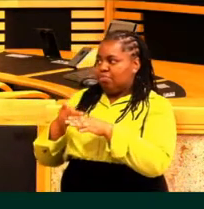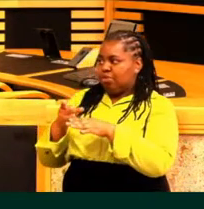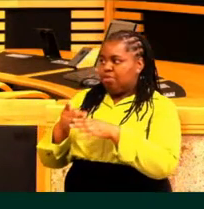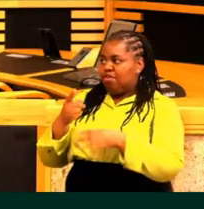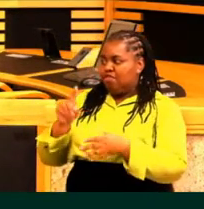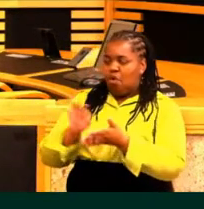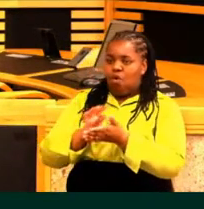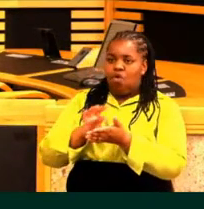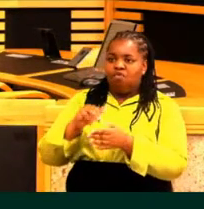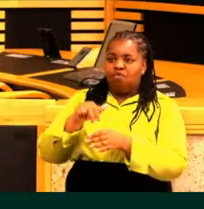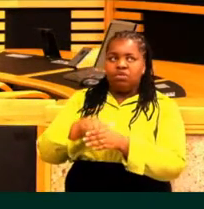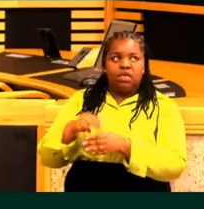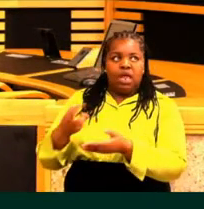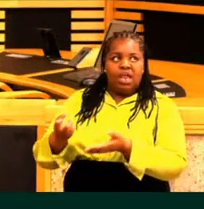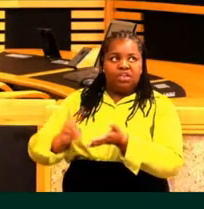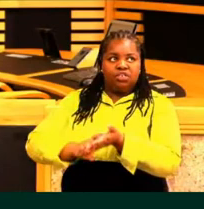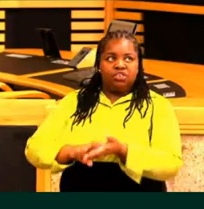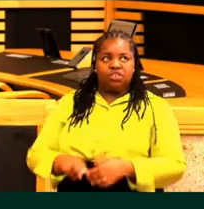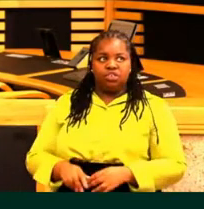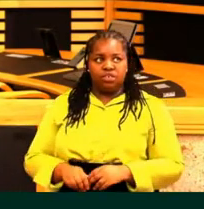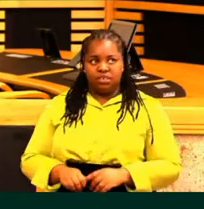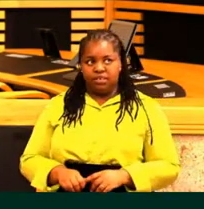for voter registration